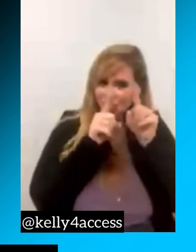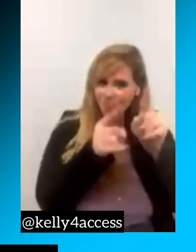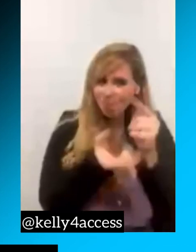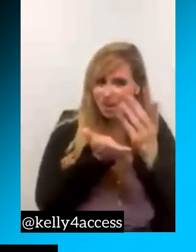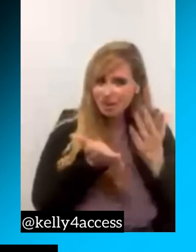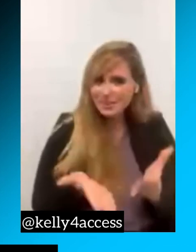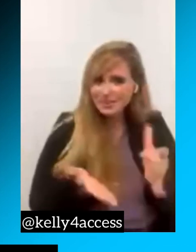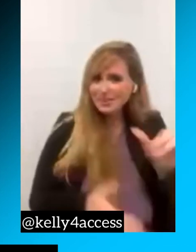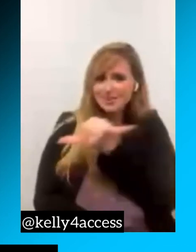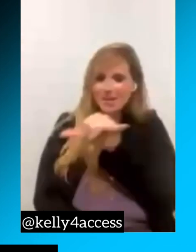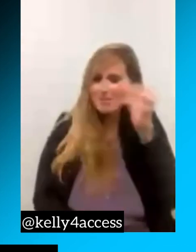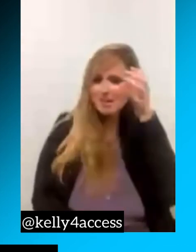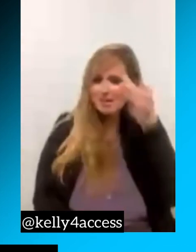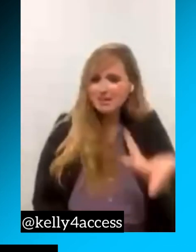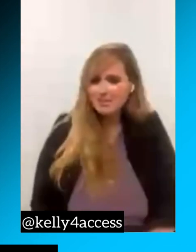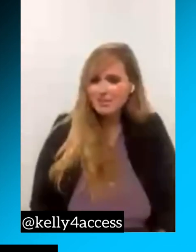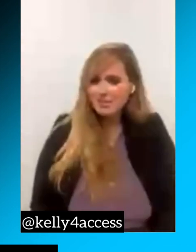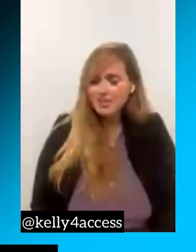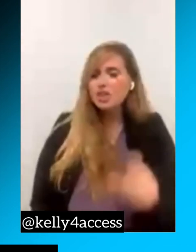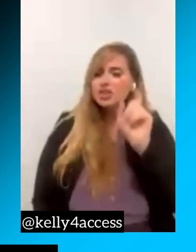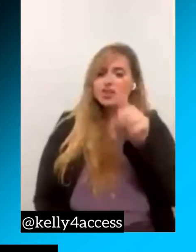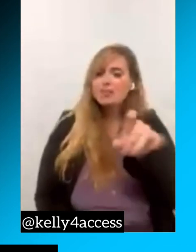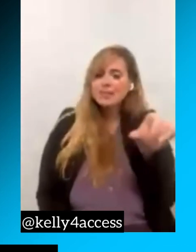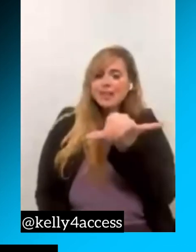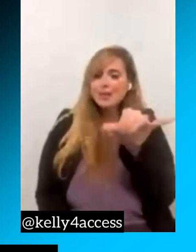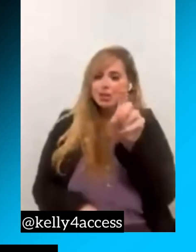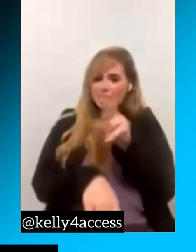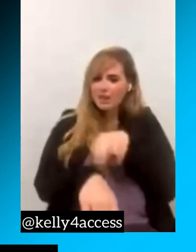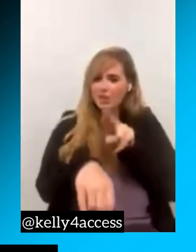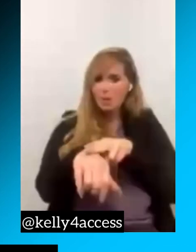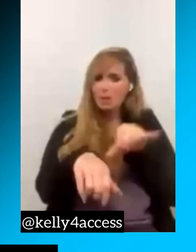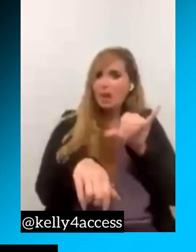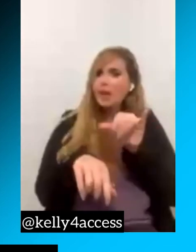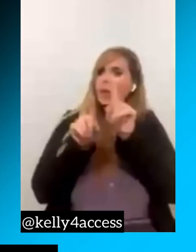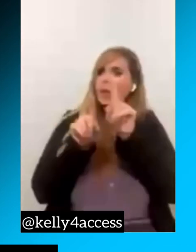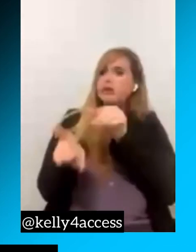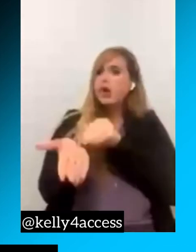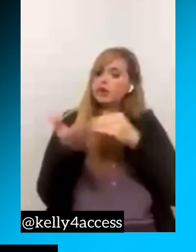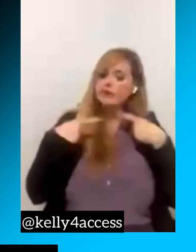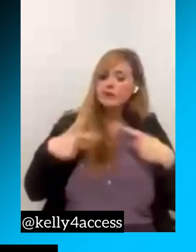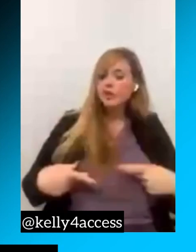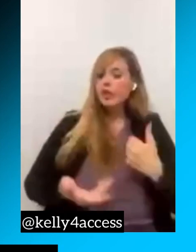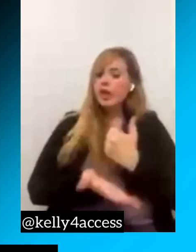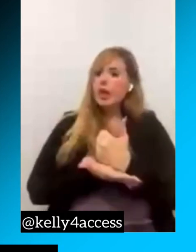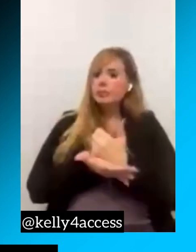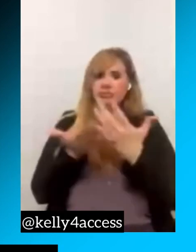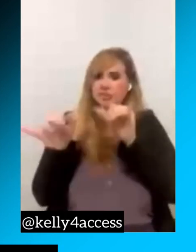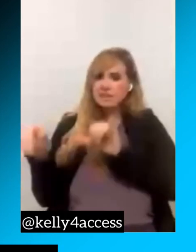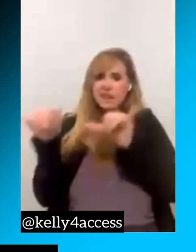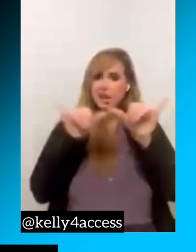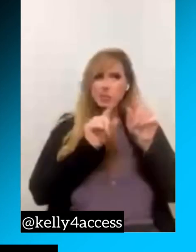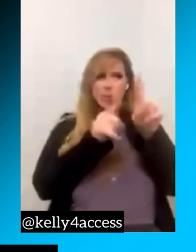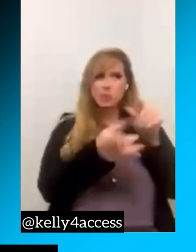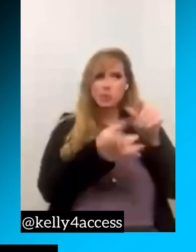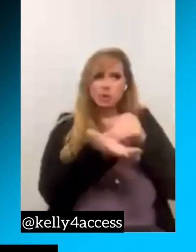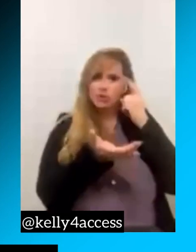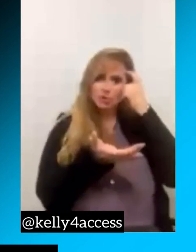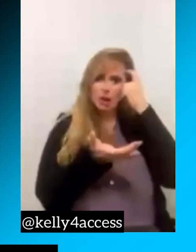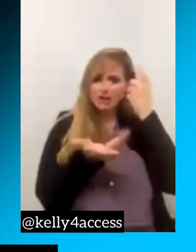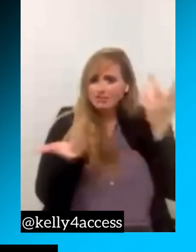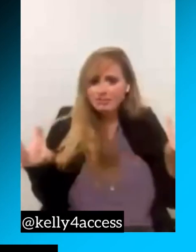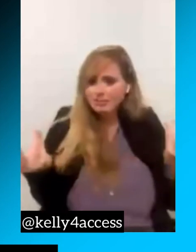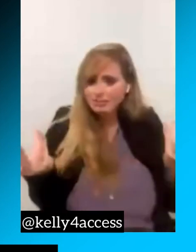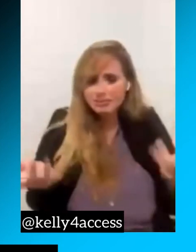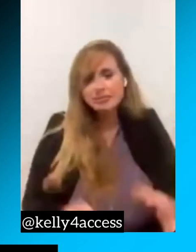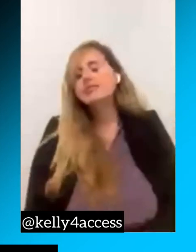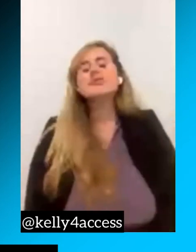to a therapist. It should be as normal as going to a doctor, because that's basically what you're doing. You're going to a doctor for your brain.